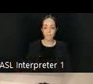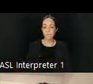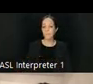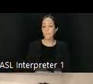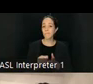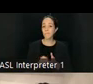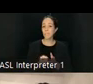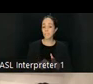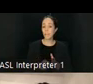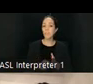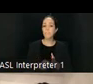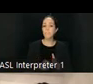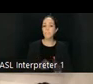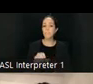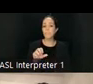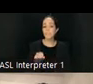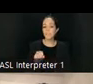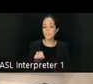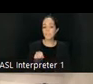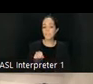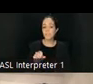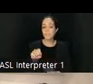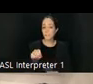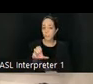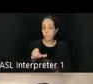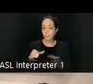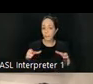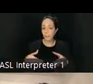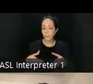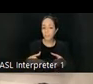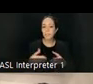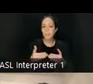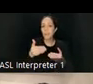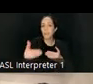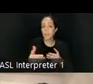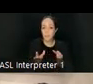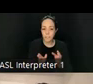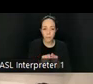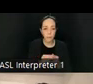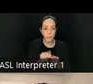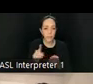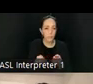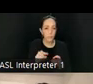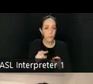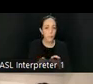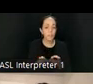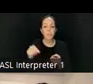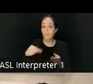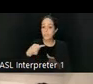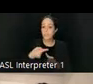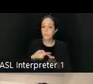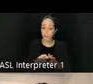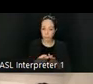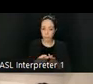this subcommittee's next meeting will be later this month on